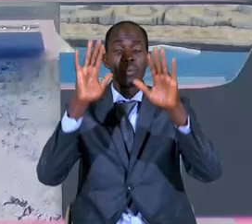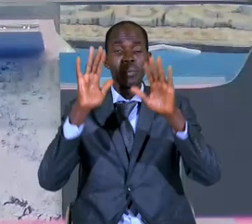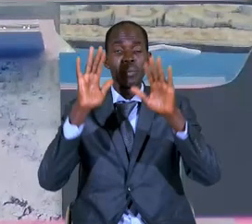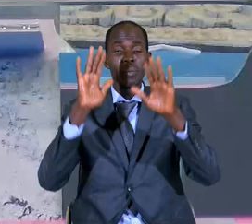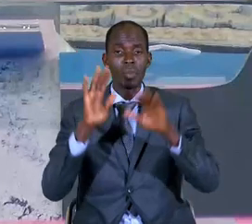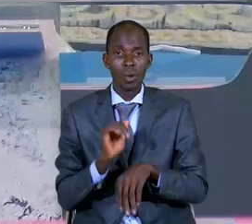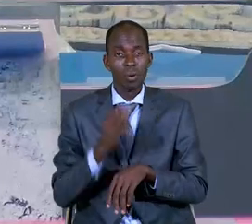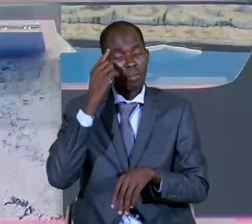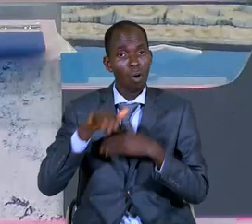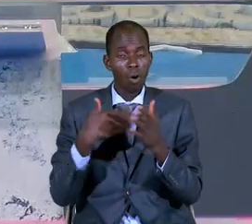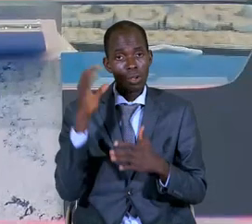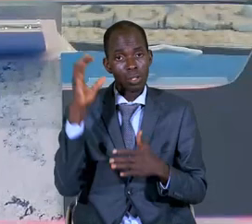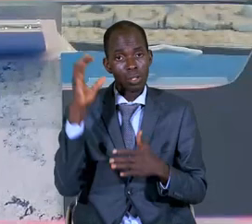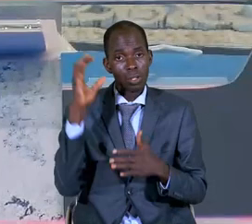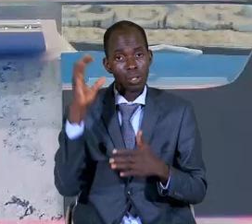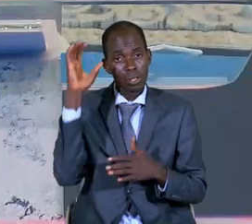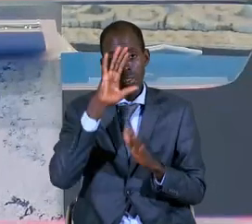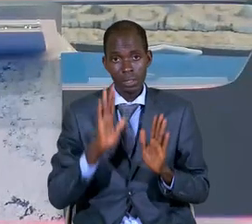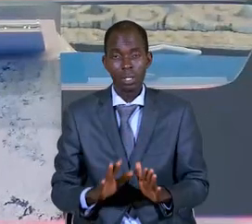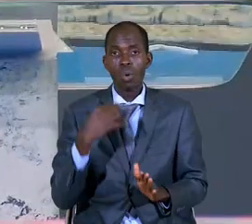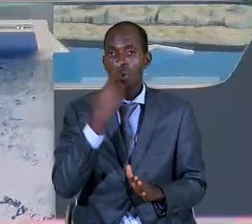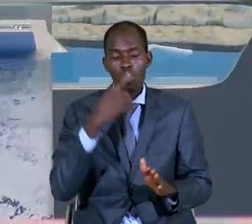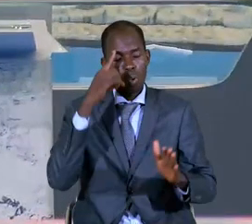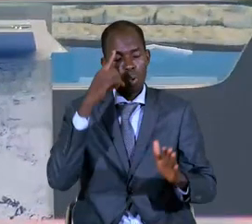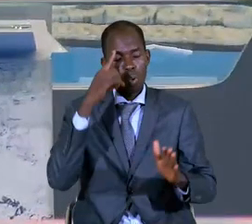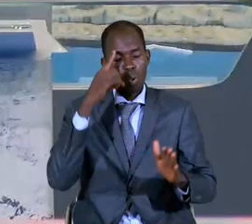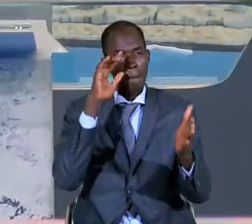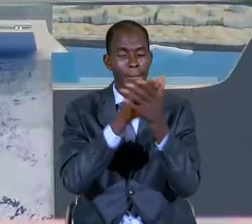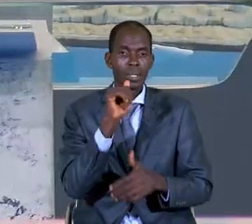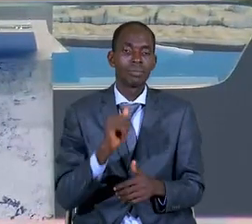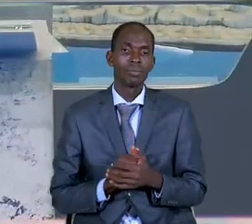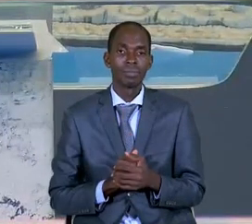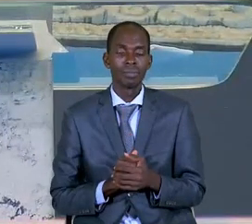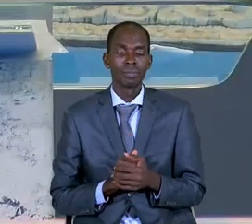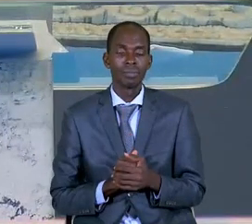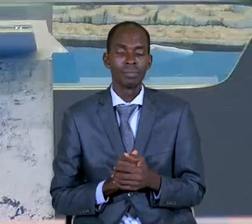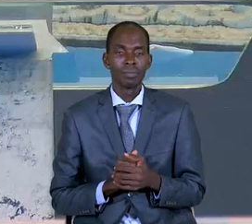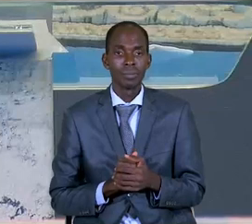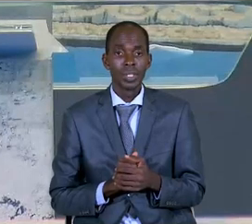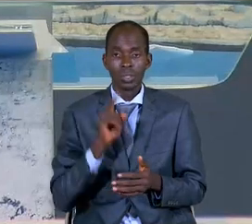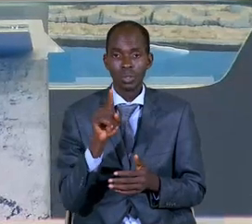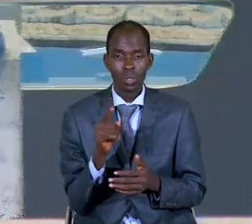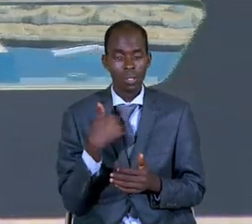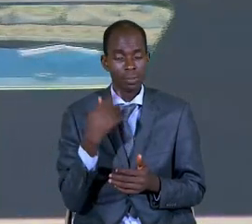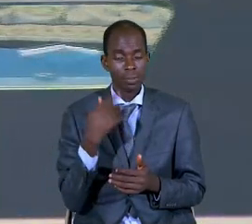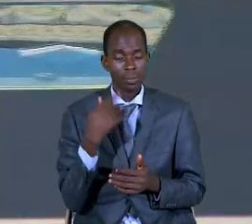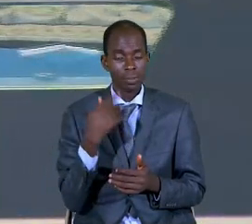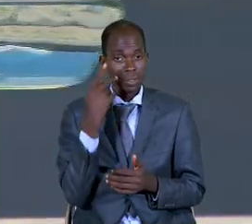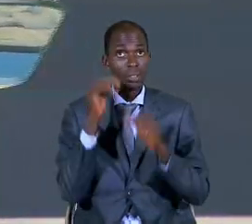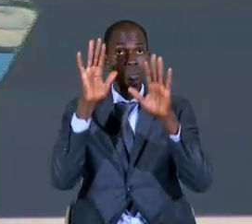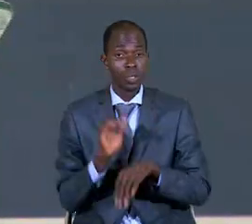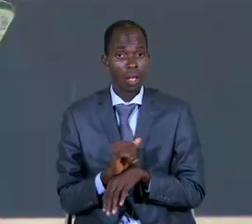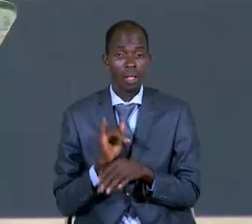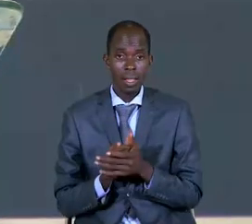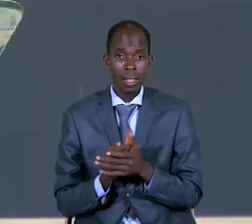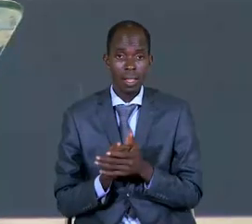for all seekers who believe. We've seen the miracle that